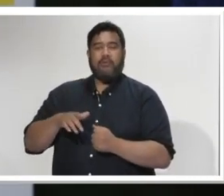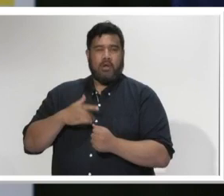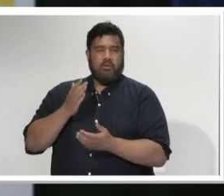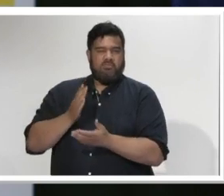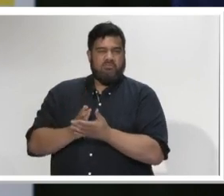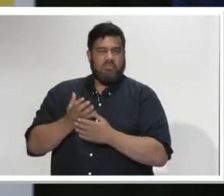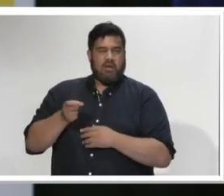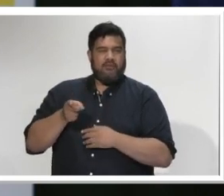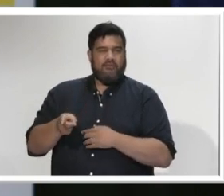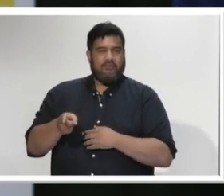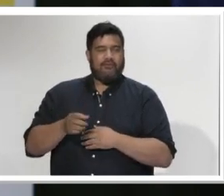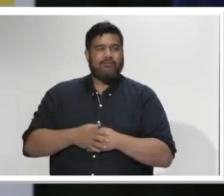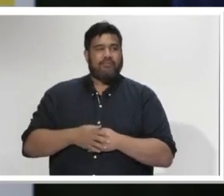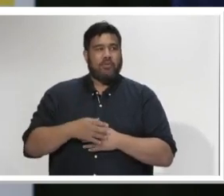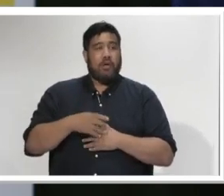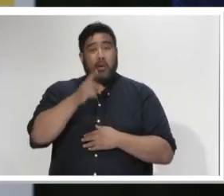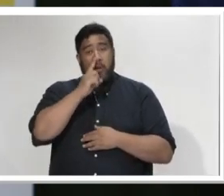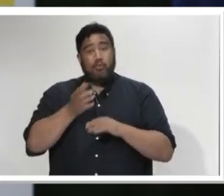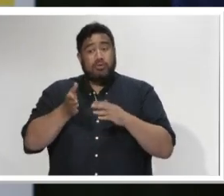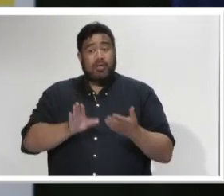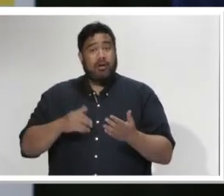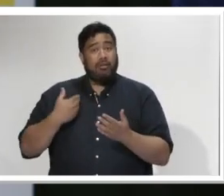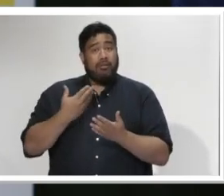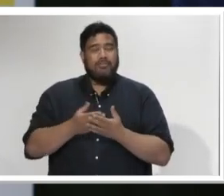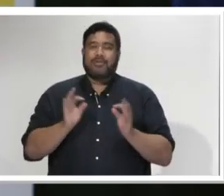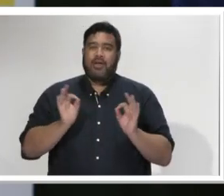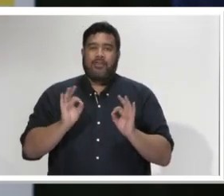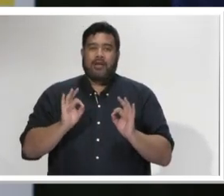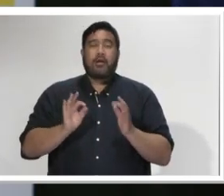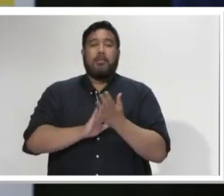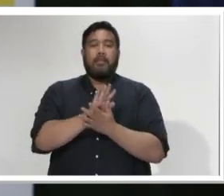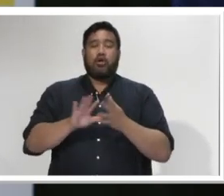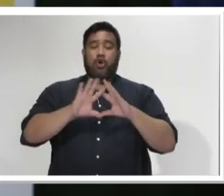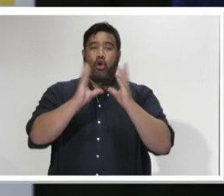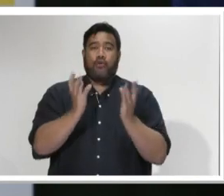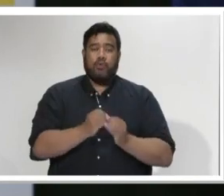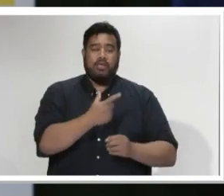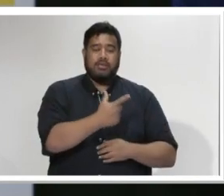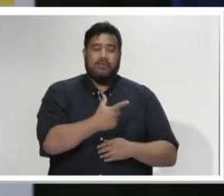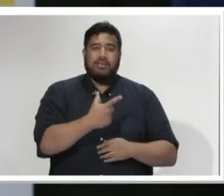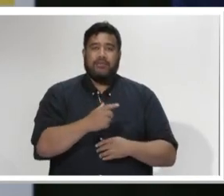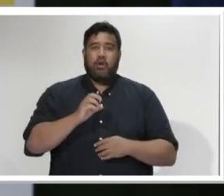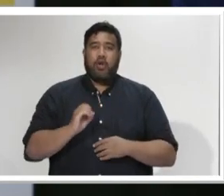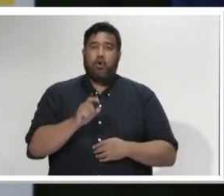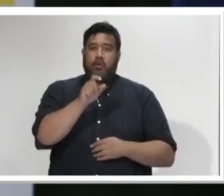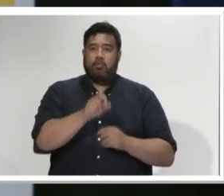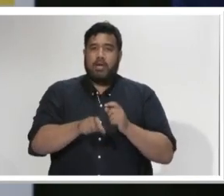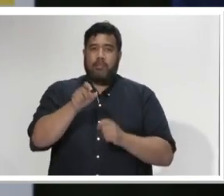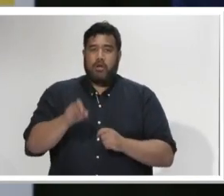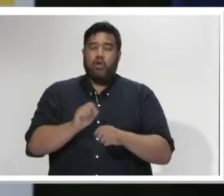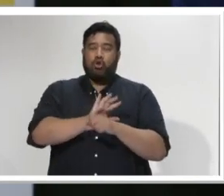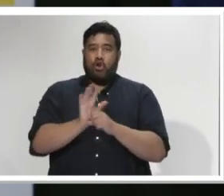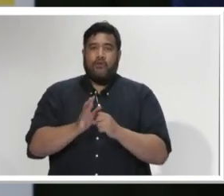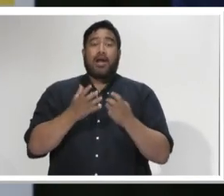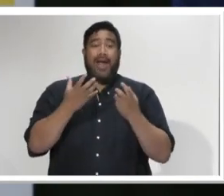no further deaths to report today. There are now 770 reported cases of COVID-19 who have recovered from